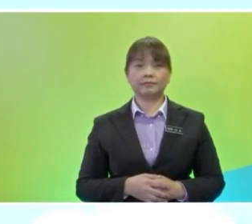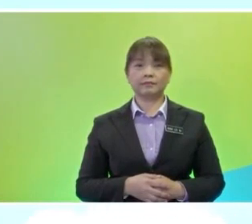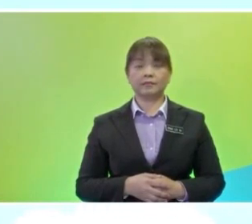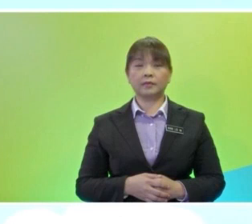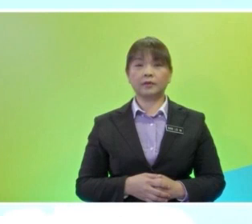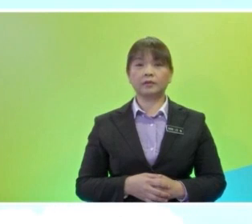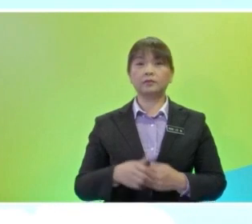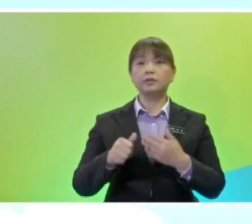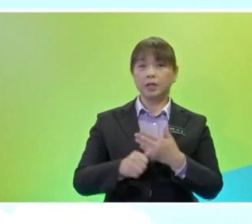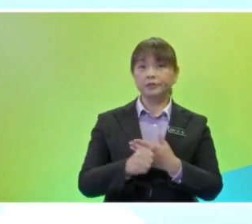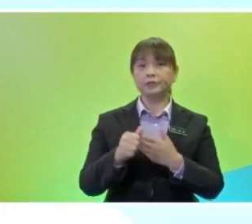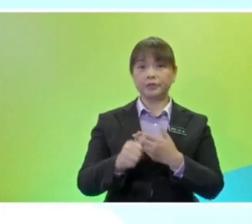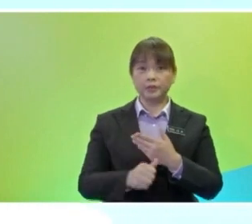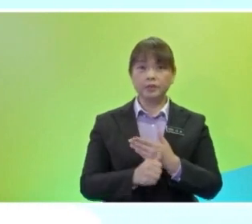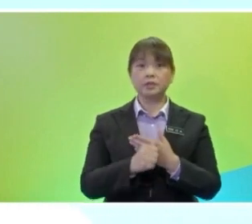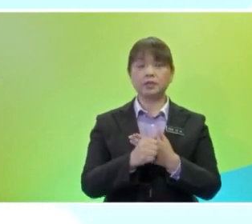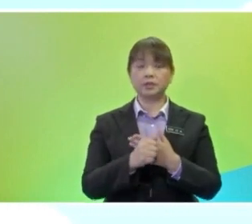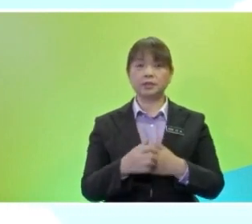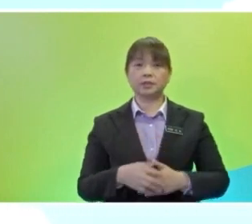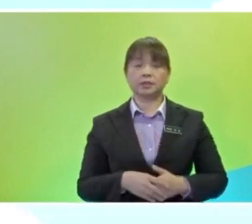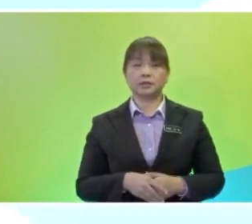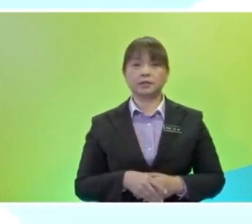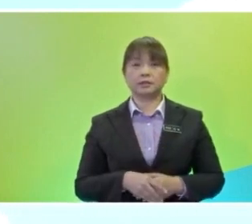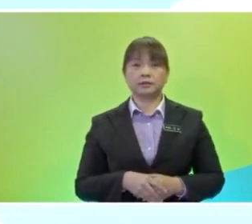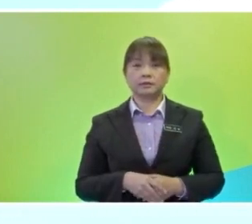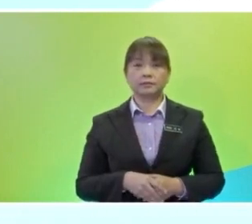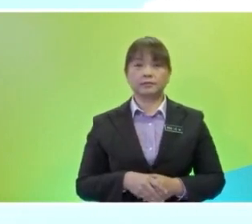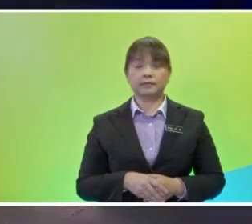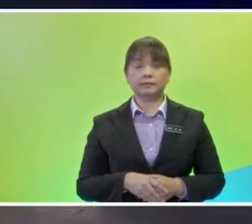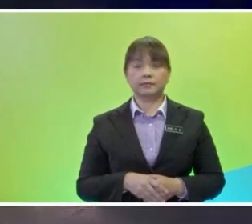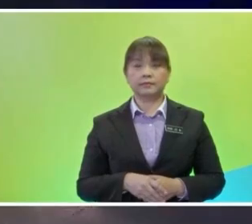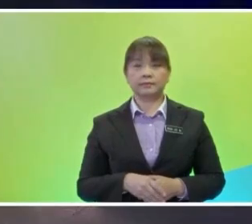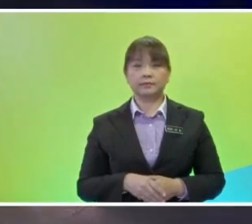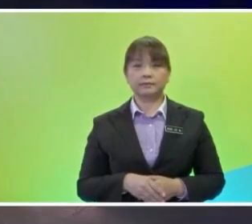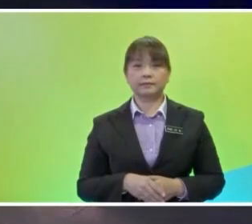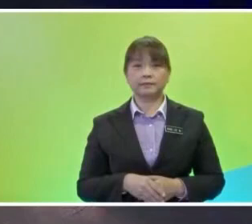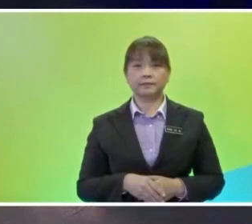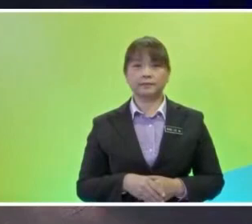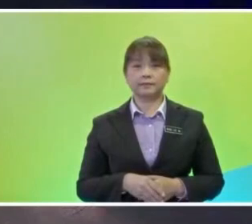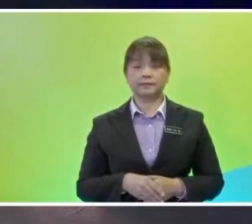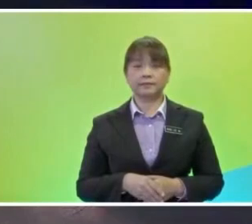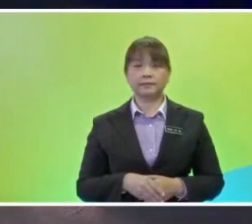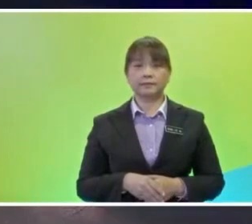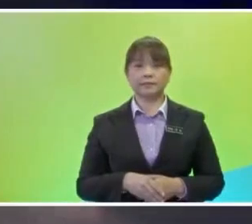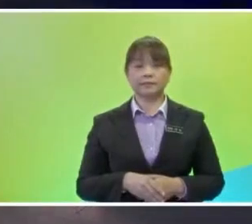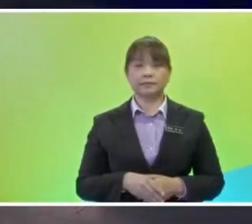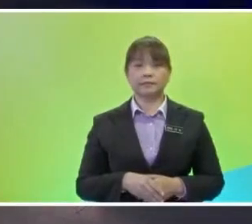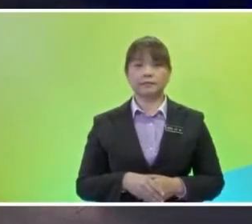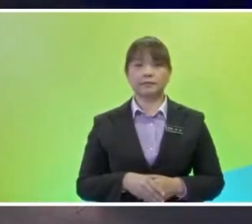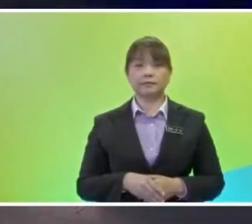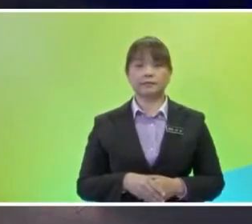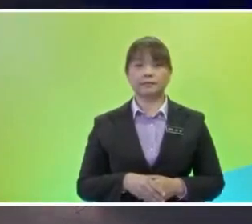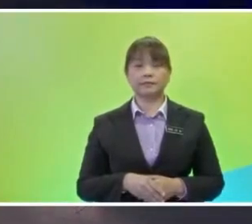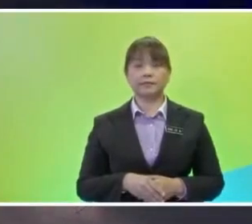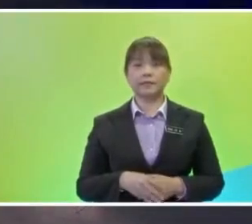Dangerous. Dangerous. Okay, mm-hmm. Dangerous. Okay. Thank you, Husna.